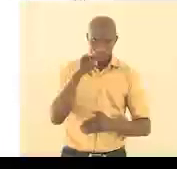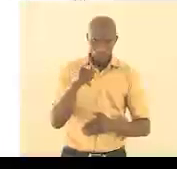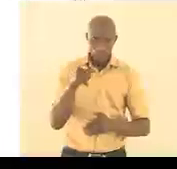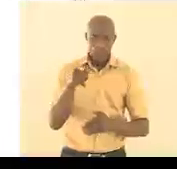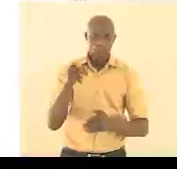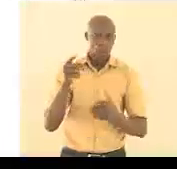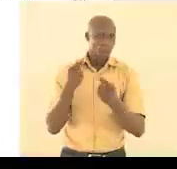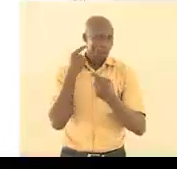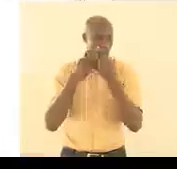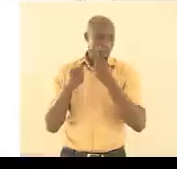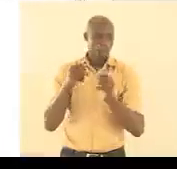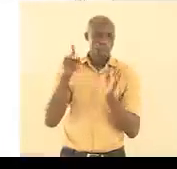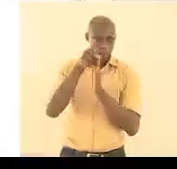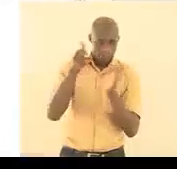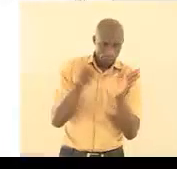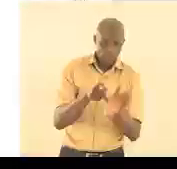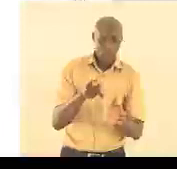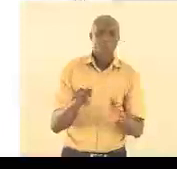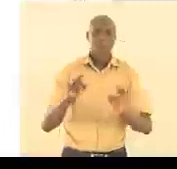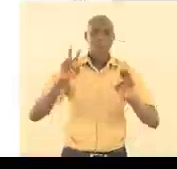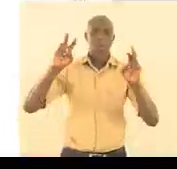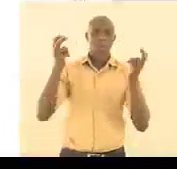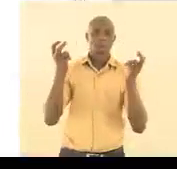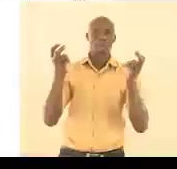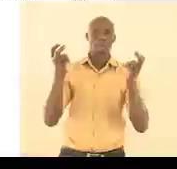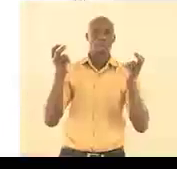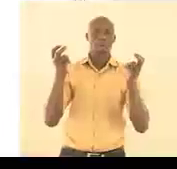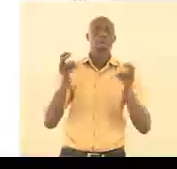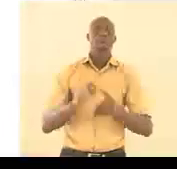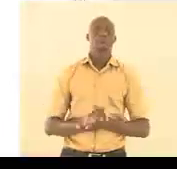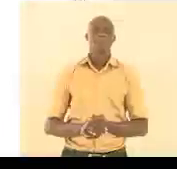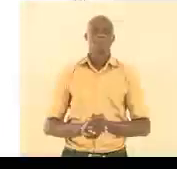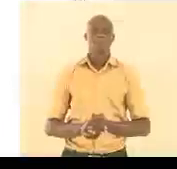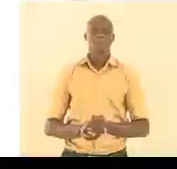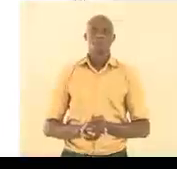the principal theme?